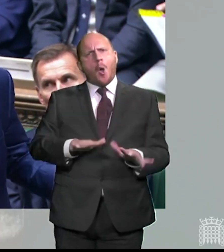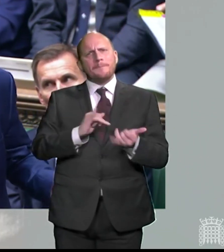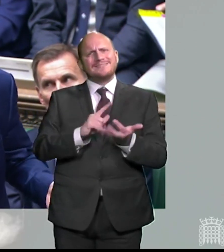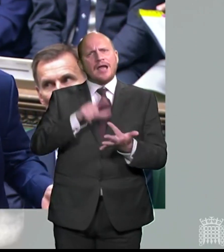Mr. Speaker, the SNP extend our full support and condolences this morning to Poland following the death of two civilians last night.